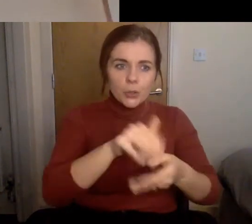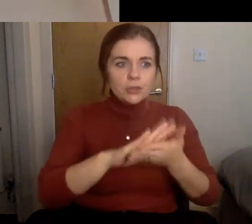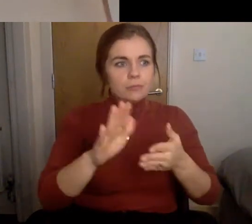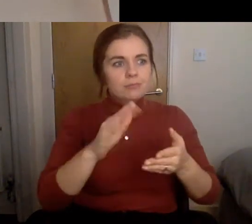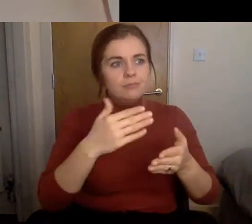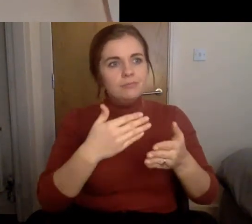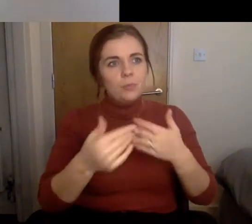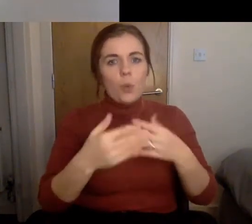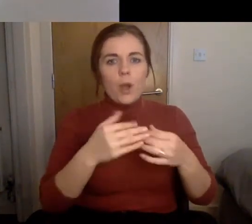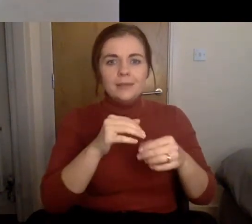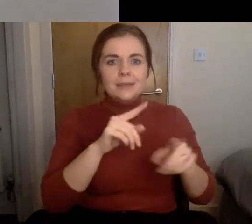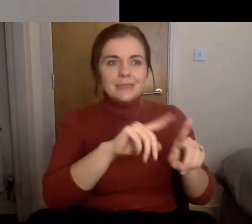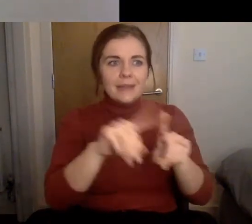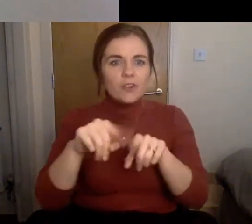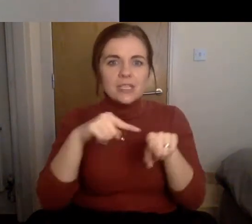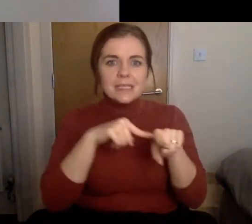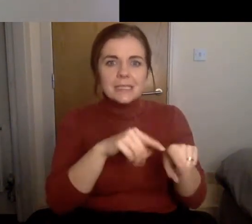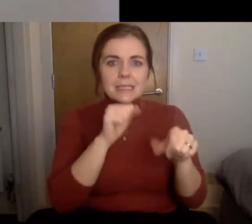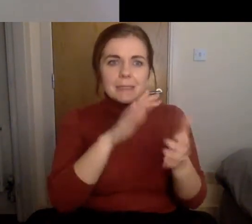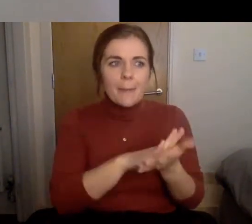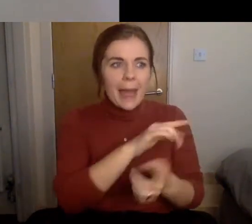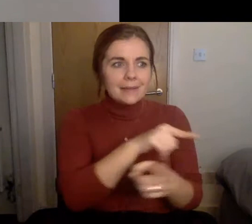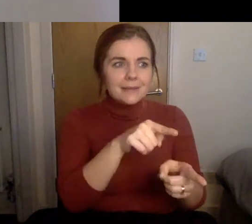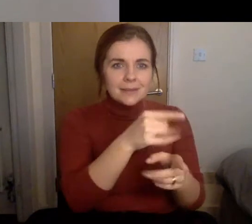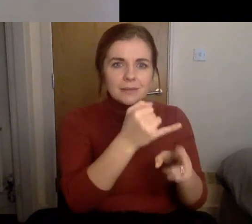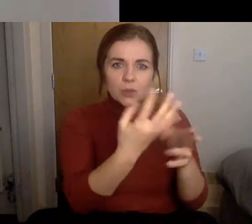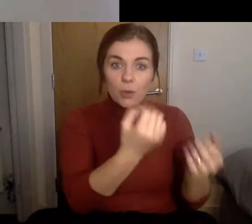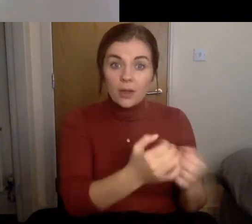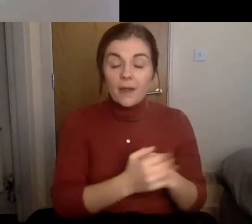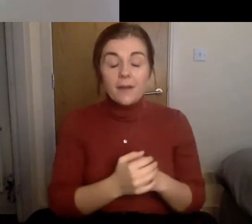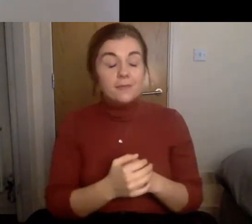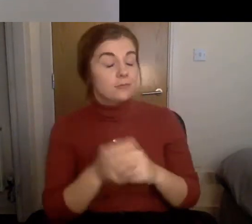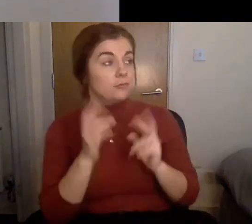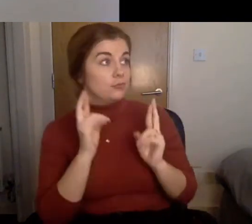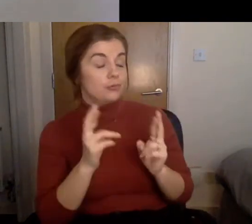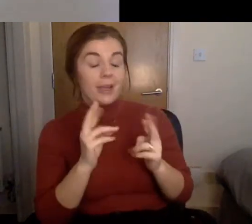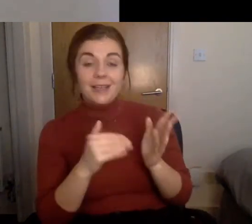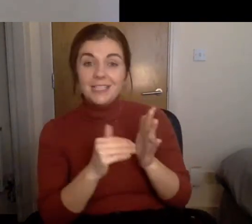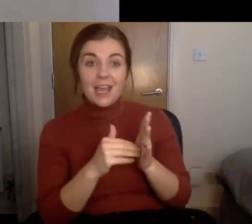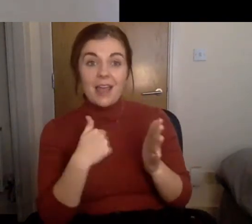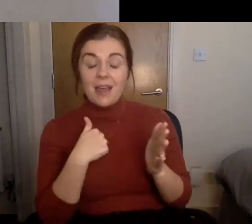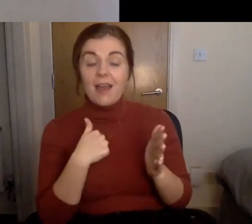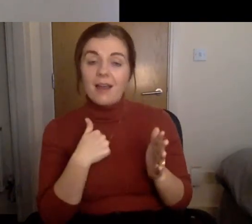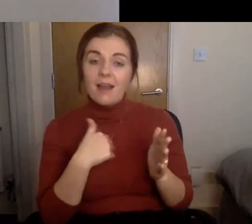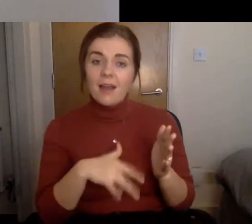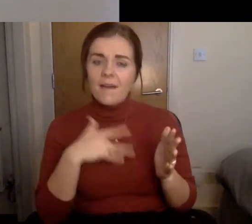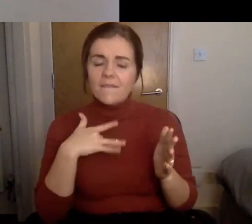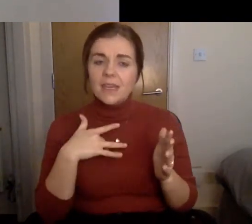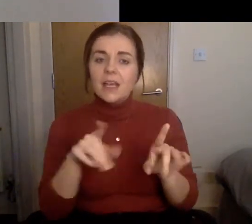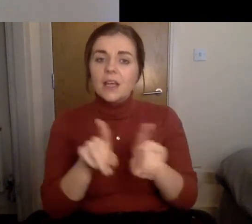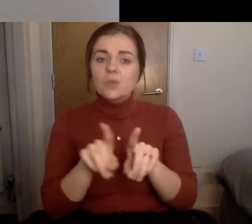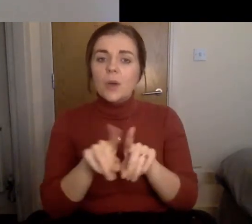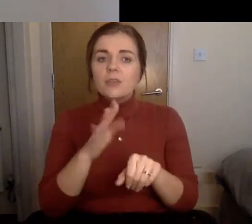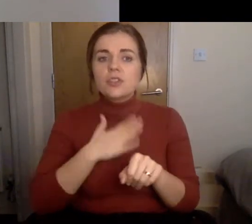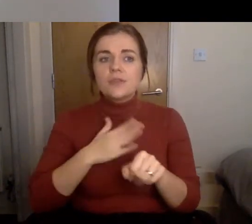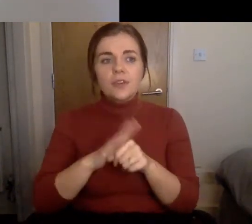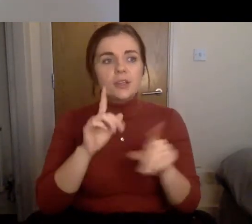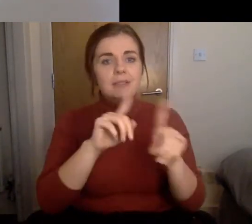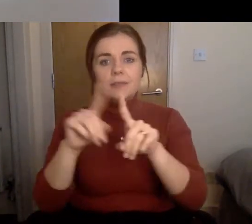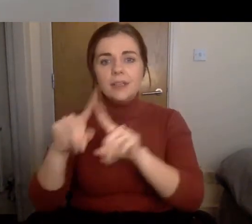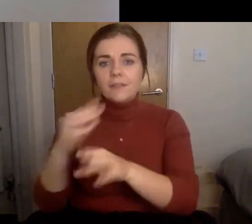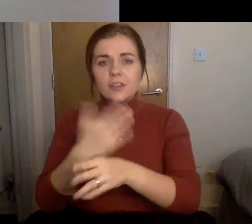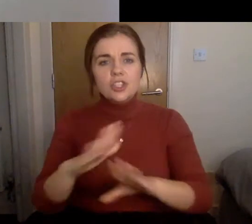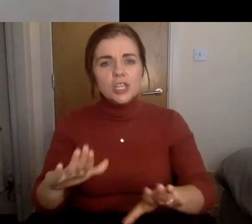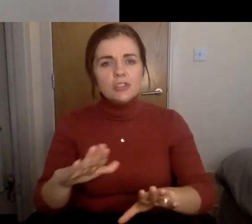imagine. Yeah, totally. In that initial school. Do you want to say that? I find as well, you know, even in terms of different special needs, just in terms